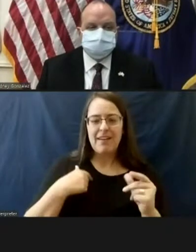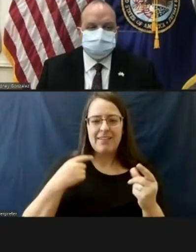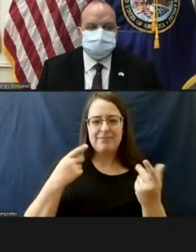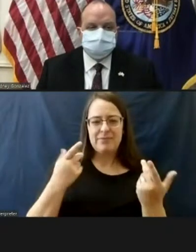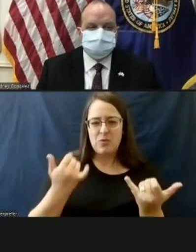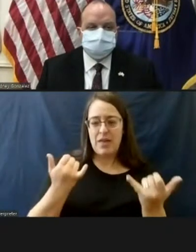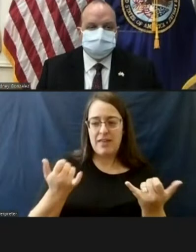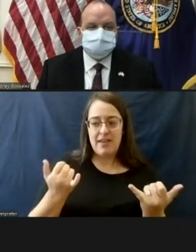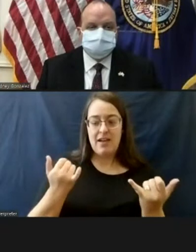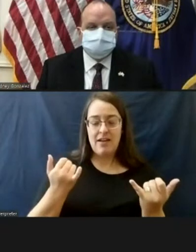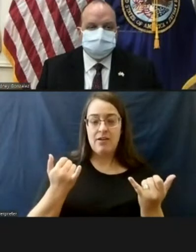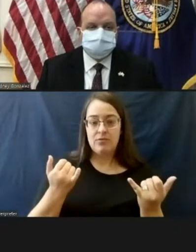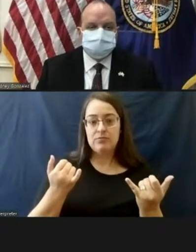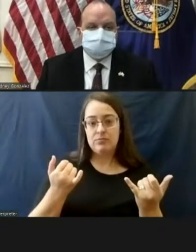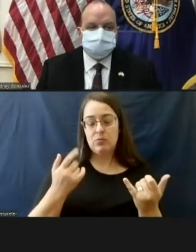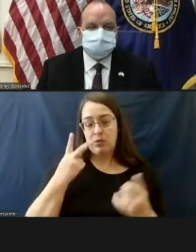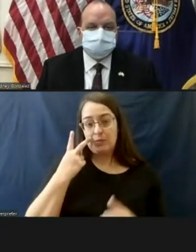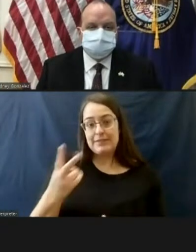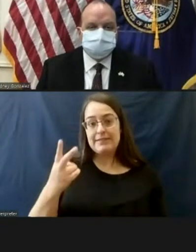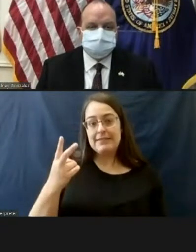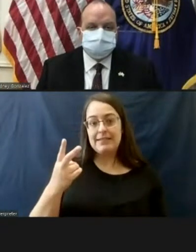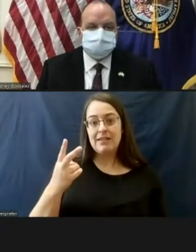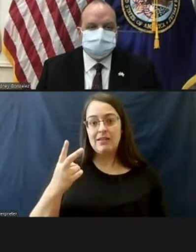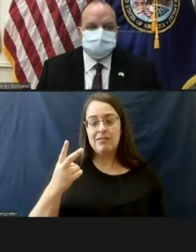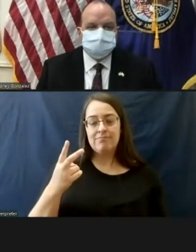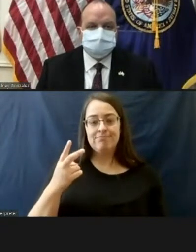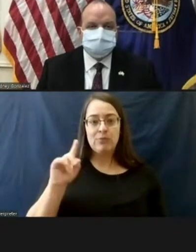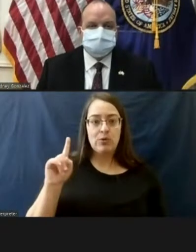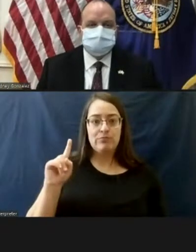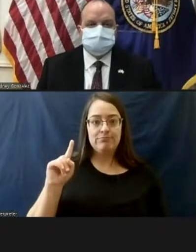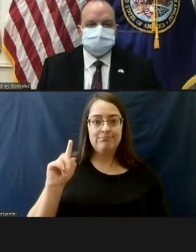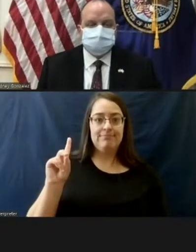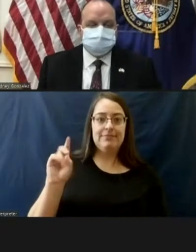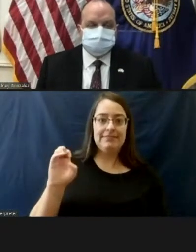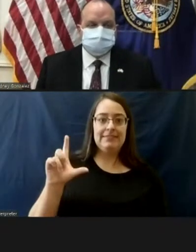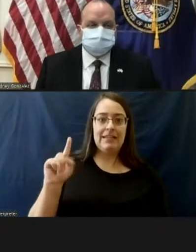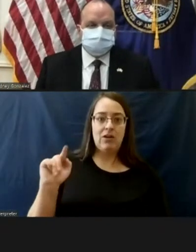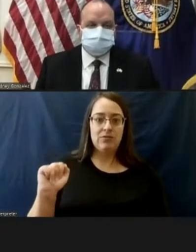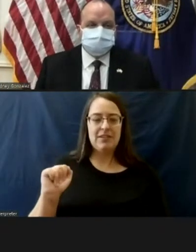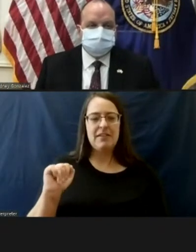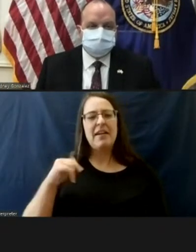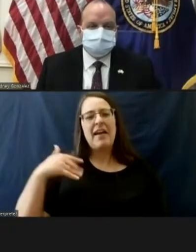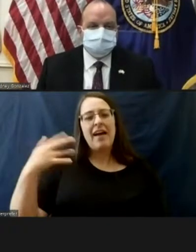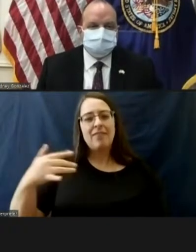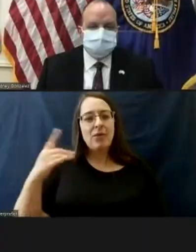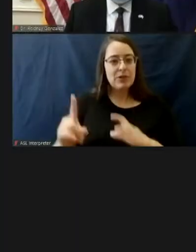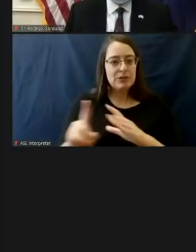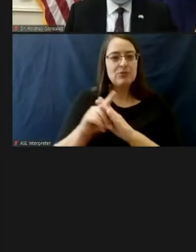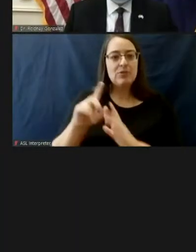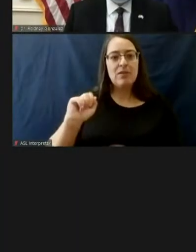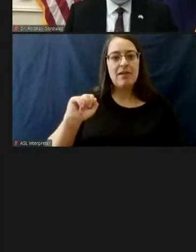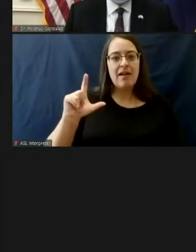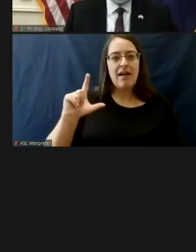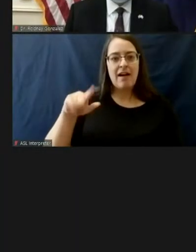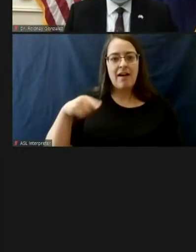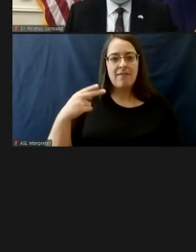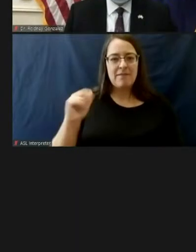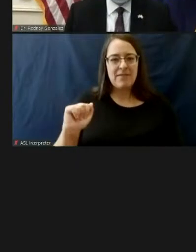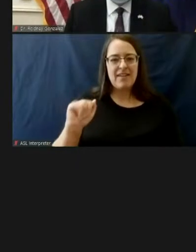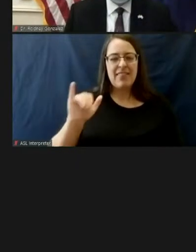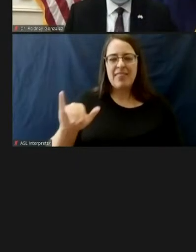now. What we're seeing is almost exclusively Delta with the occasional Alpha. The Alpha is an